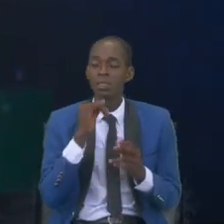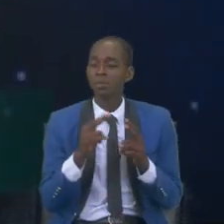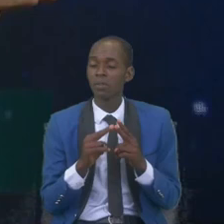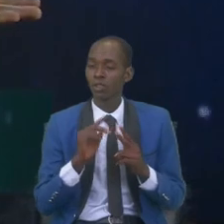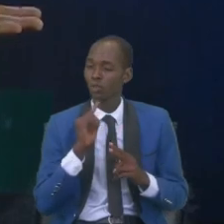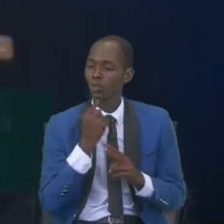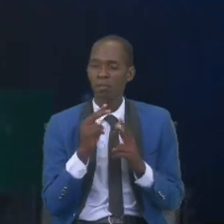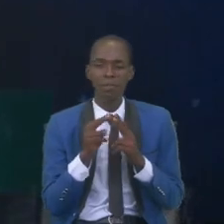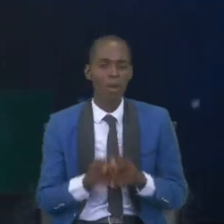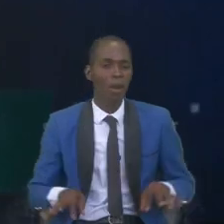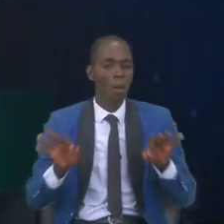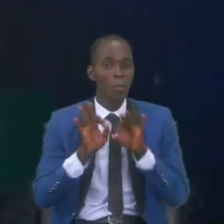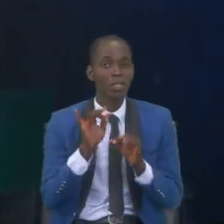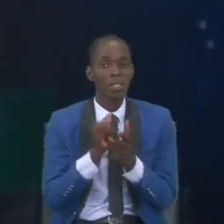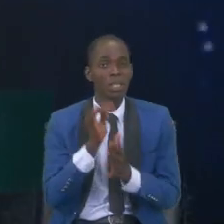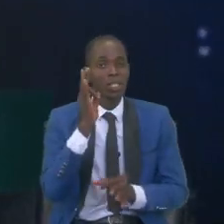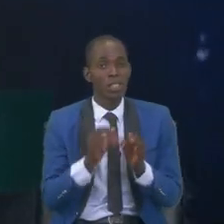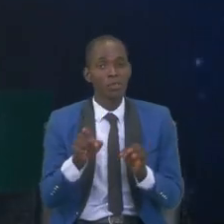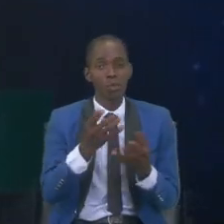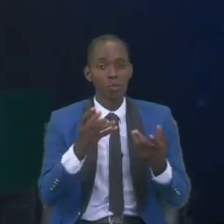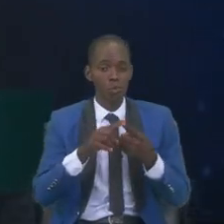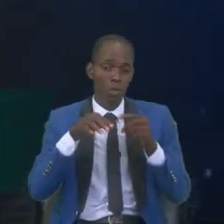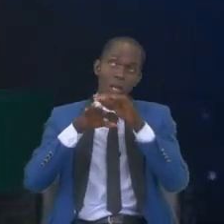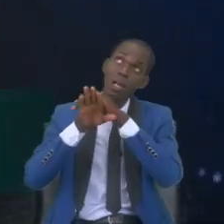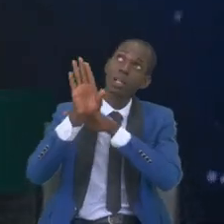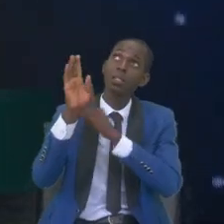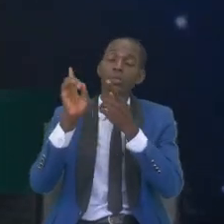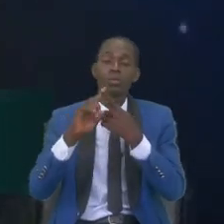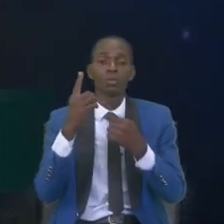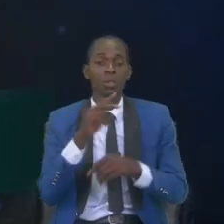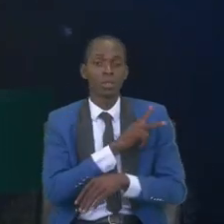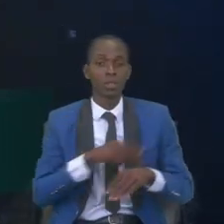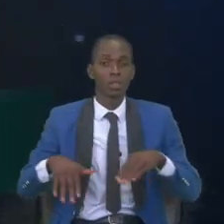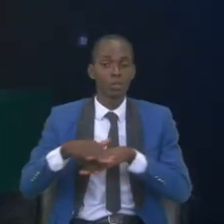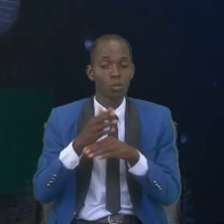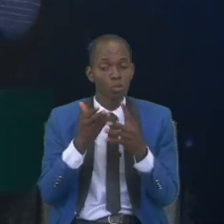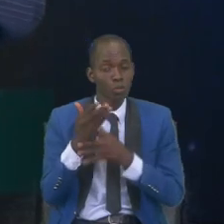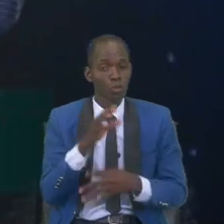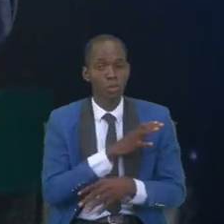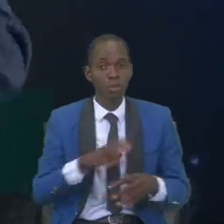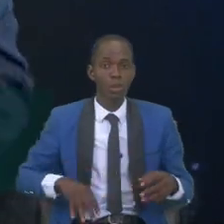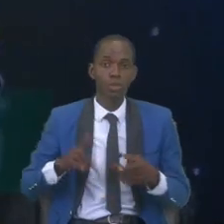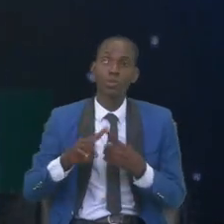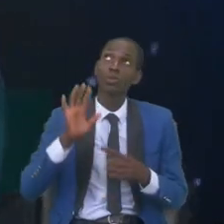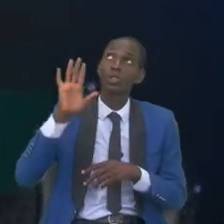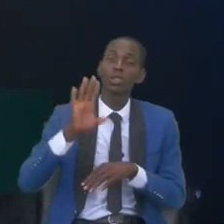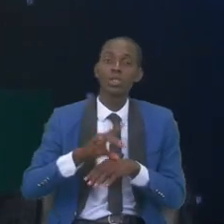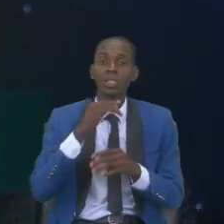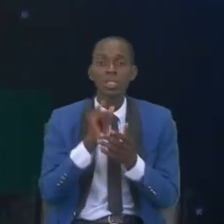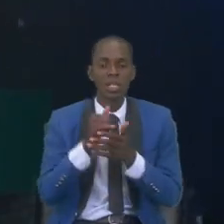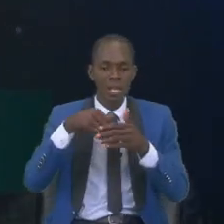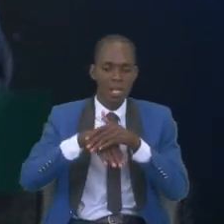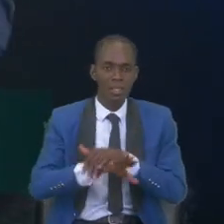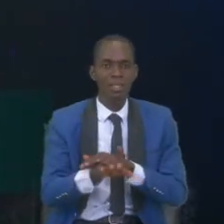important, that if you're going to enter into the kingdom, enter through Christ into his church, he says, enter ye at the